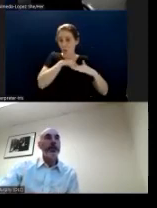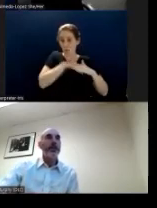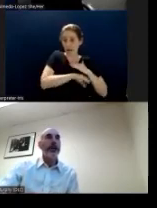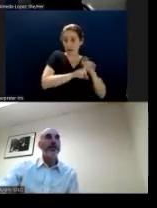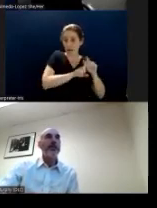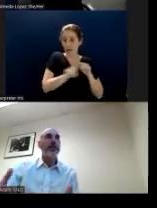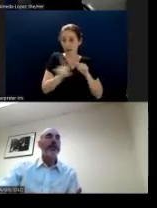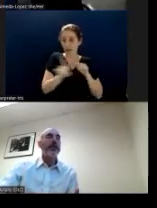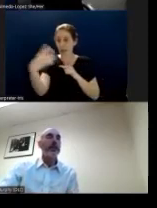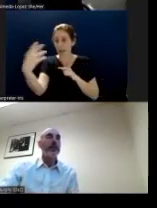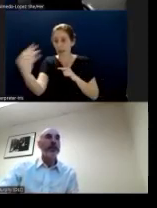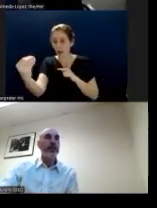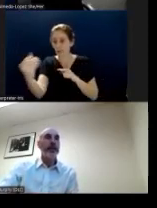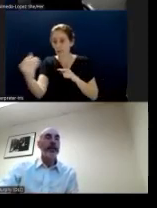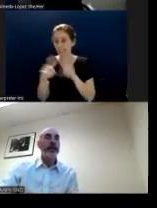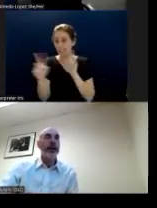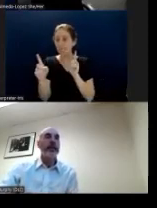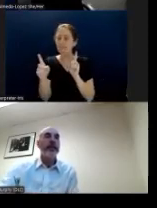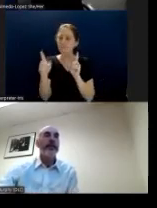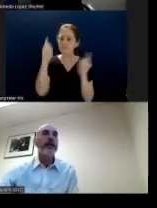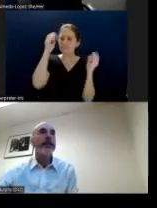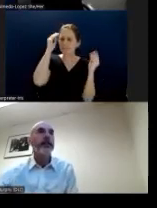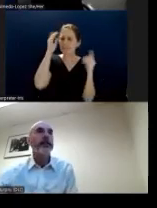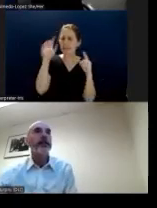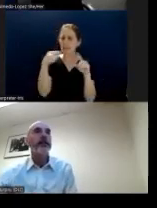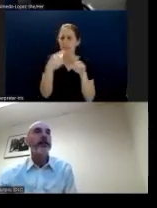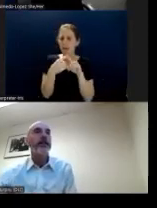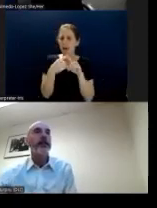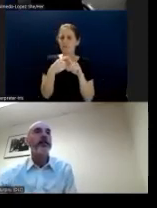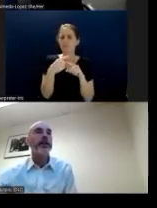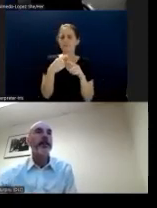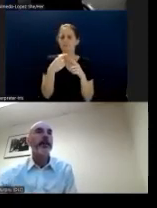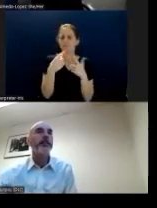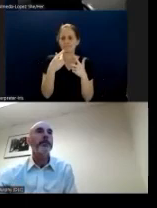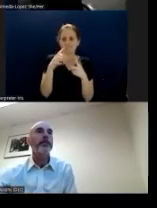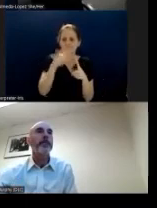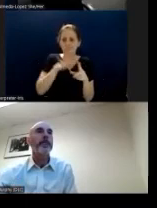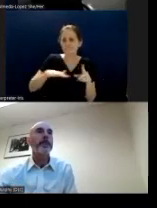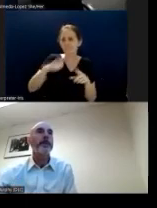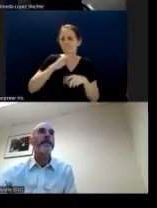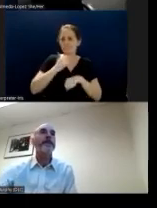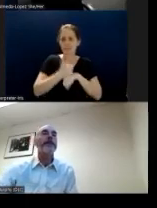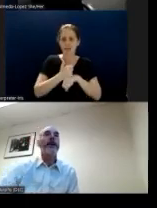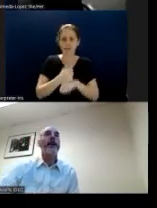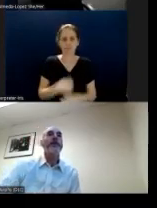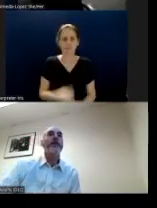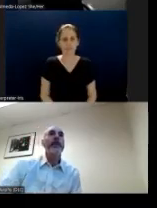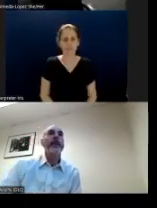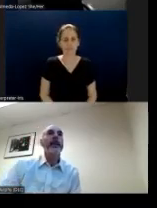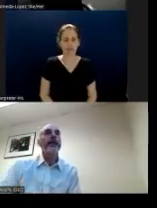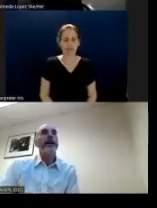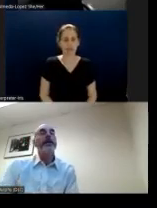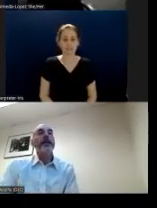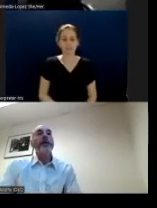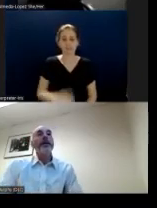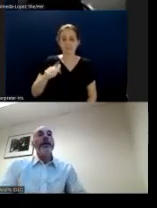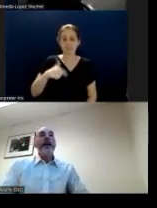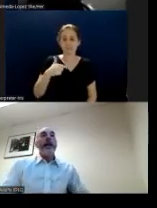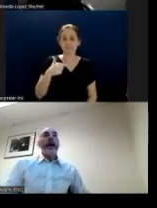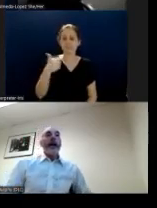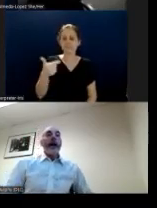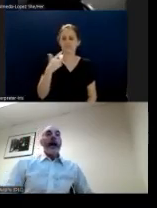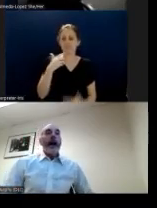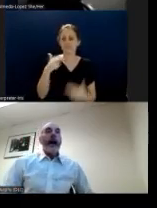go through the same steps that you went through, thinking about the interior of the building. Okay, Emily, next slide. So